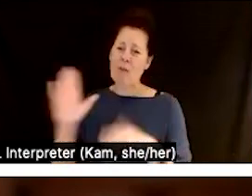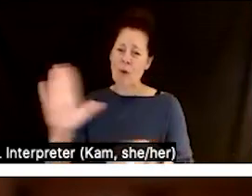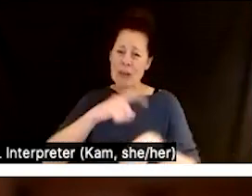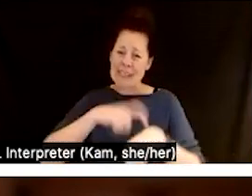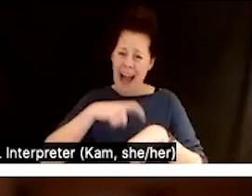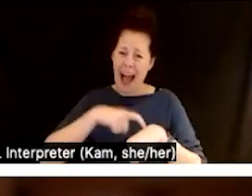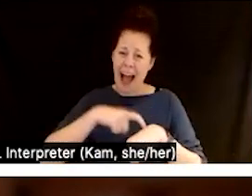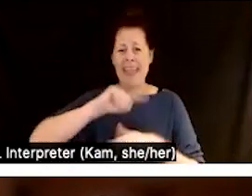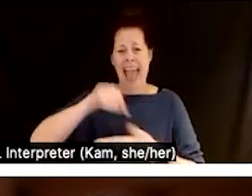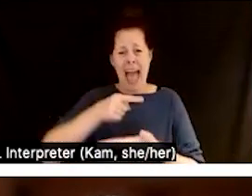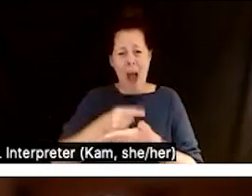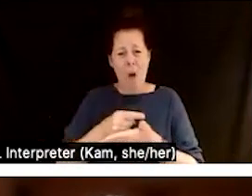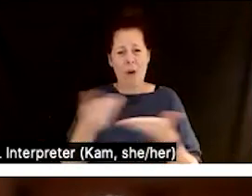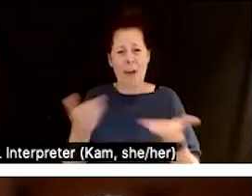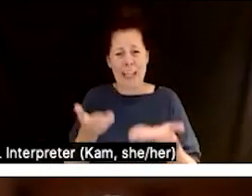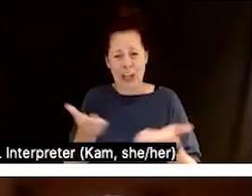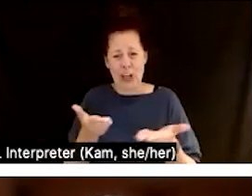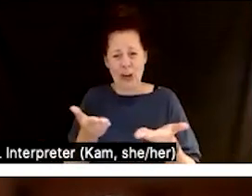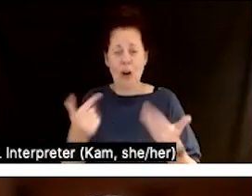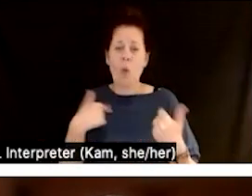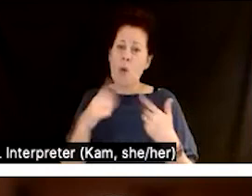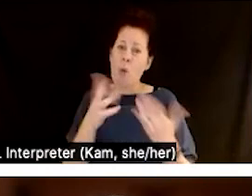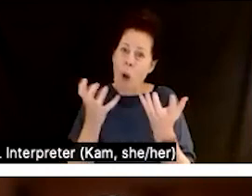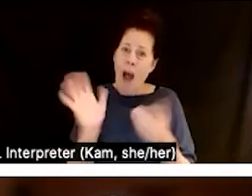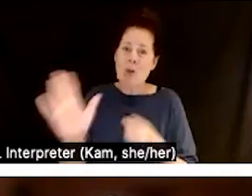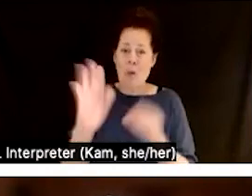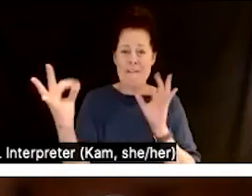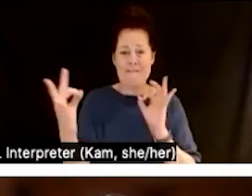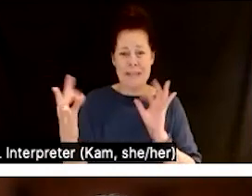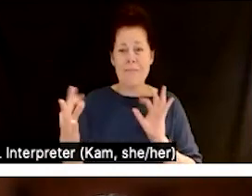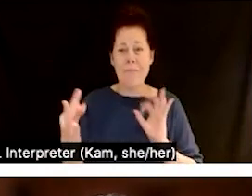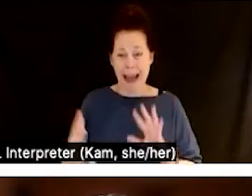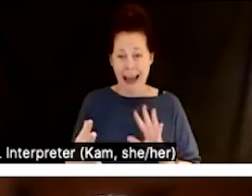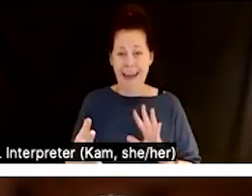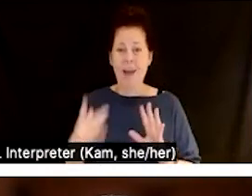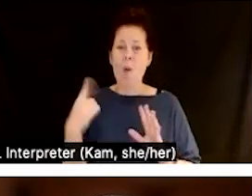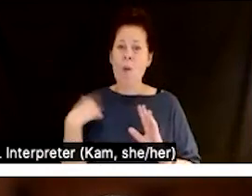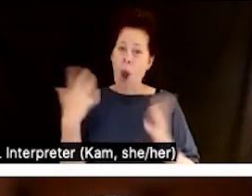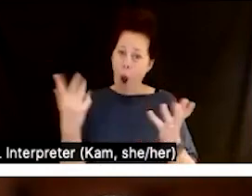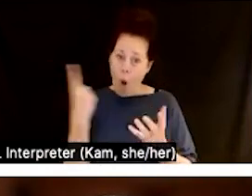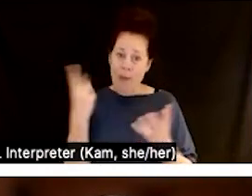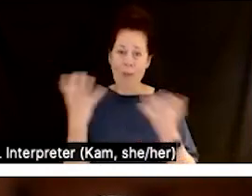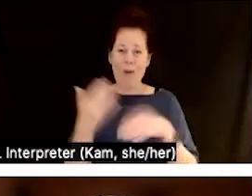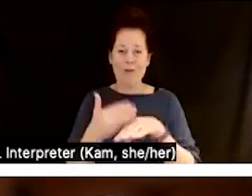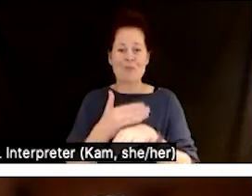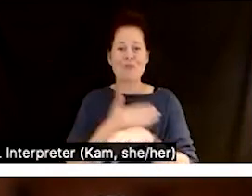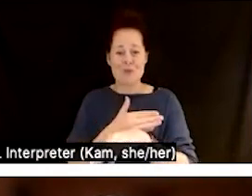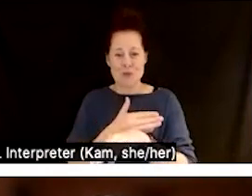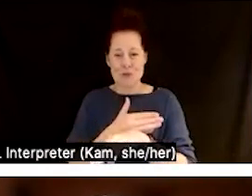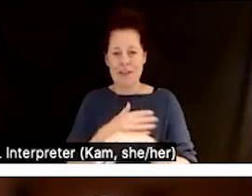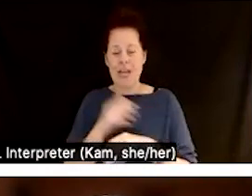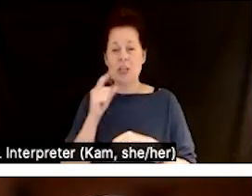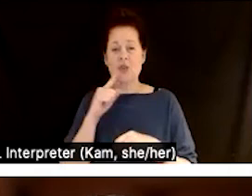hour. We would love to have your feedback because we're always seeking to improve. So we're going to put a survey form